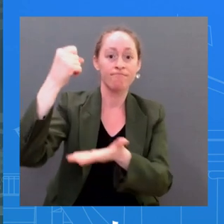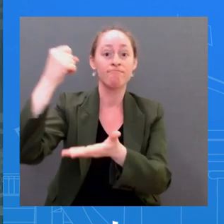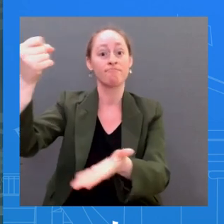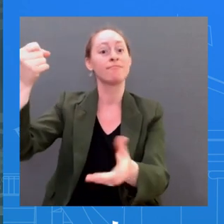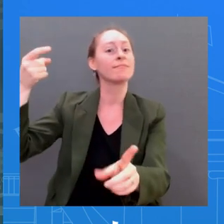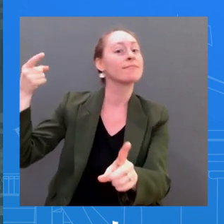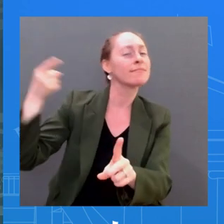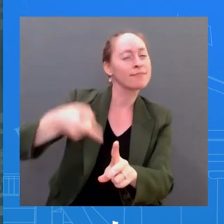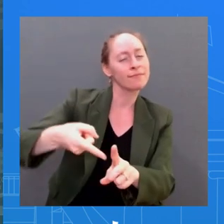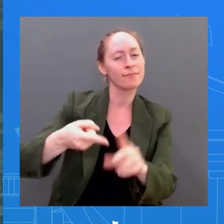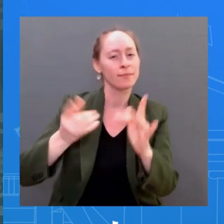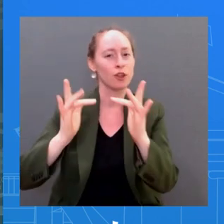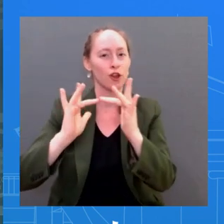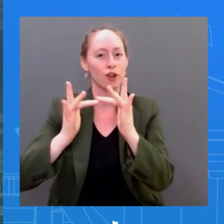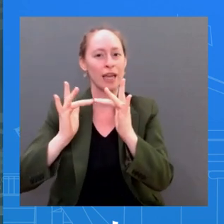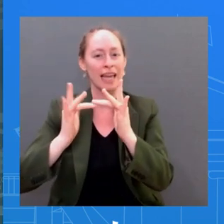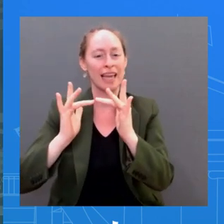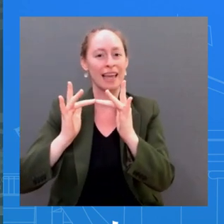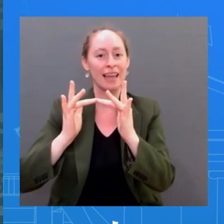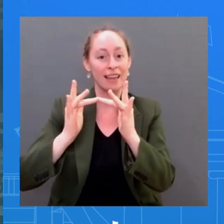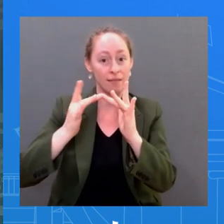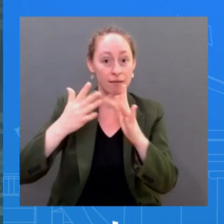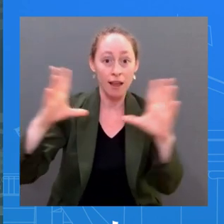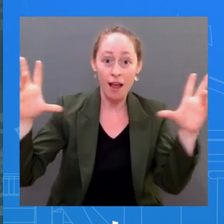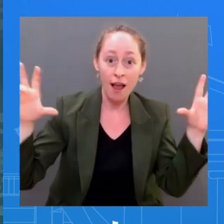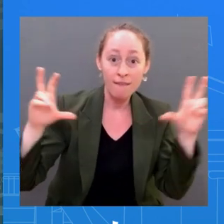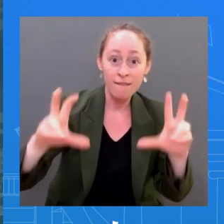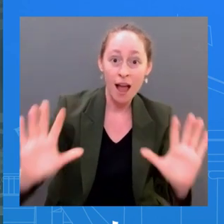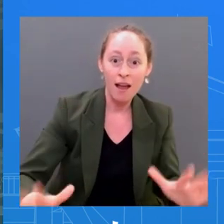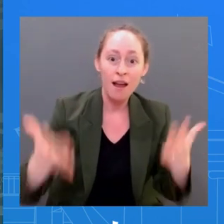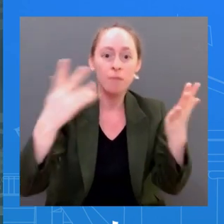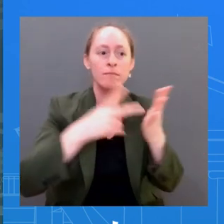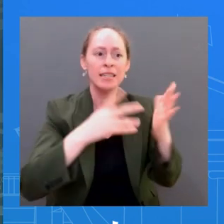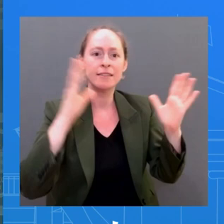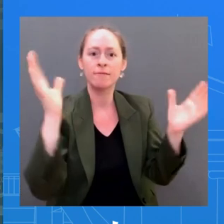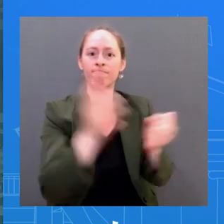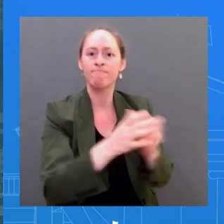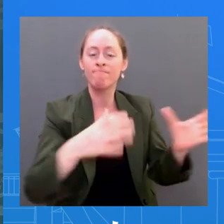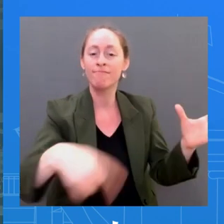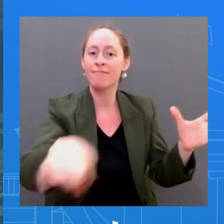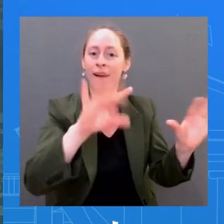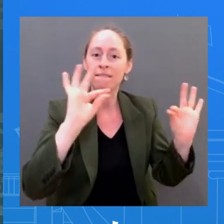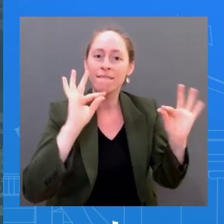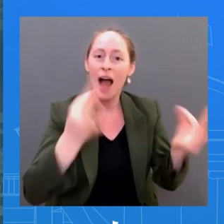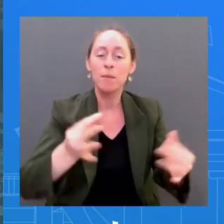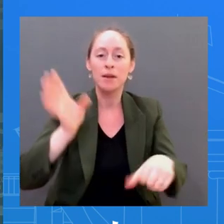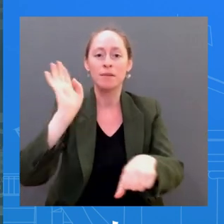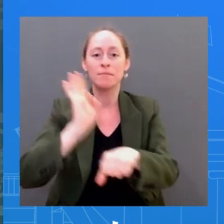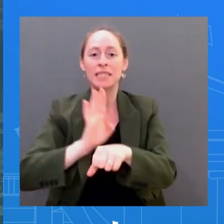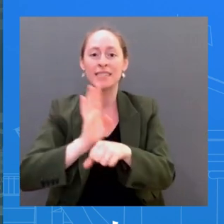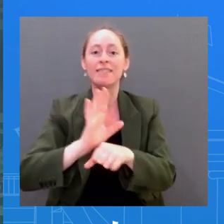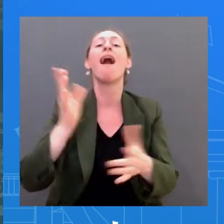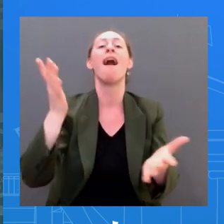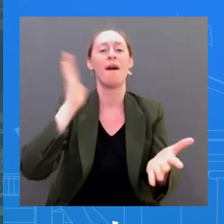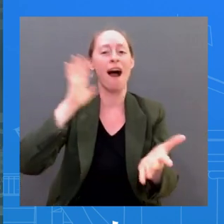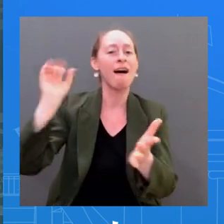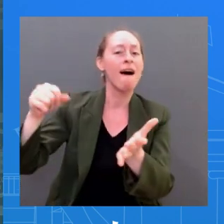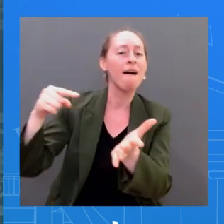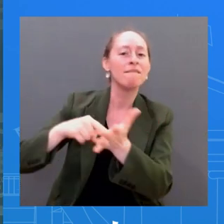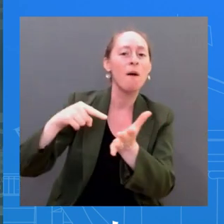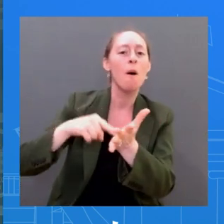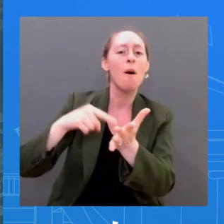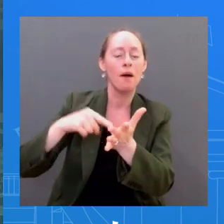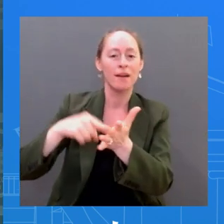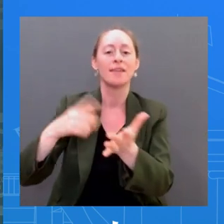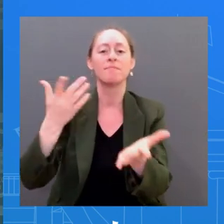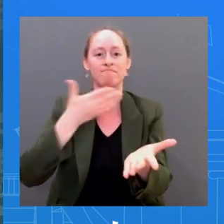for families and small businesses, particularly in rural and remote areas, and ensure affordability. This morning, Treasury